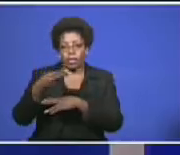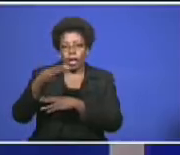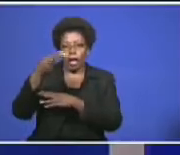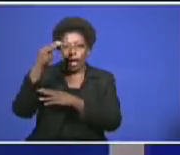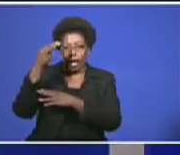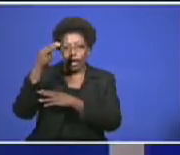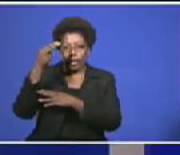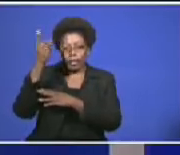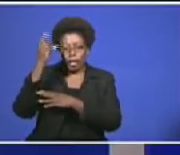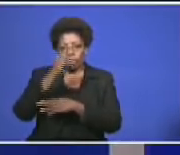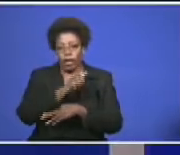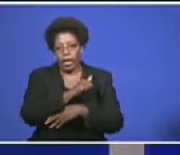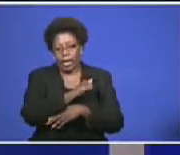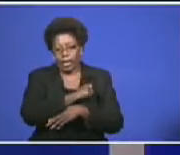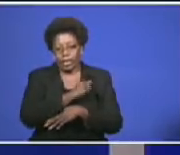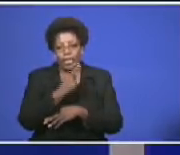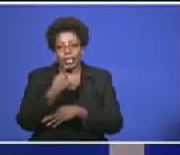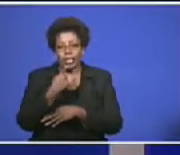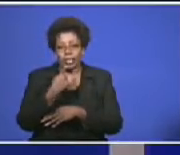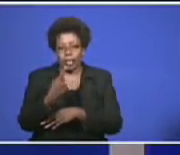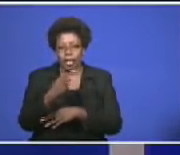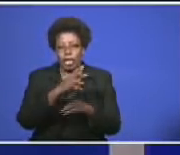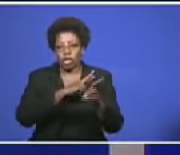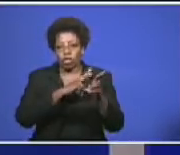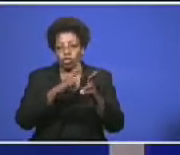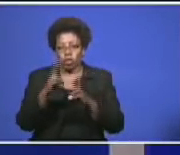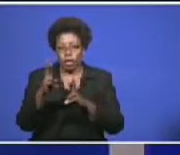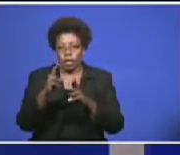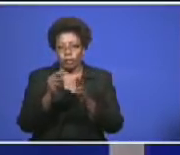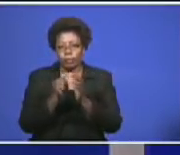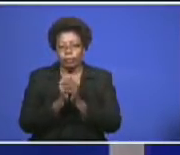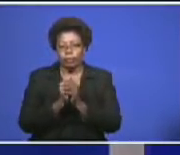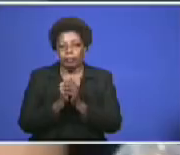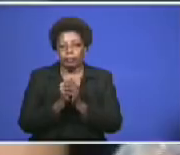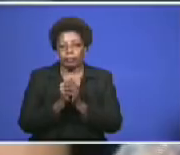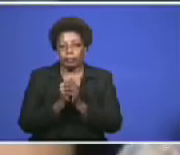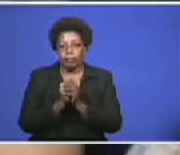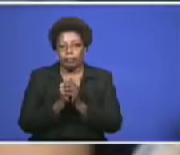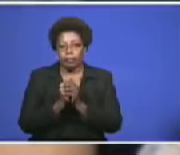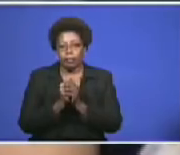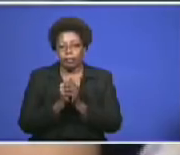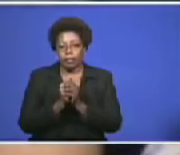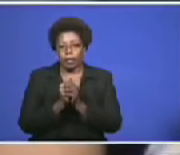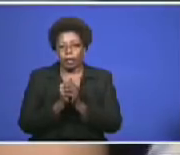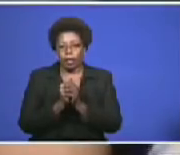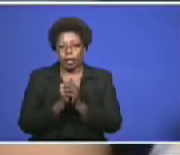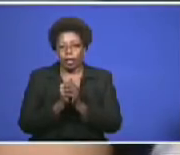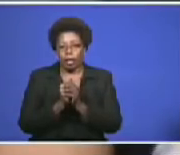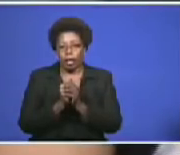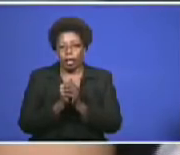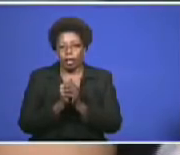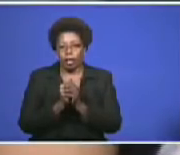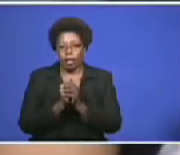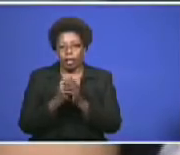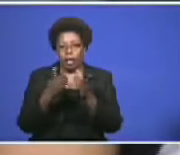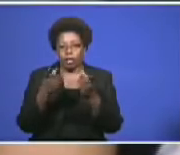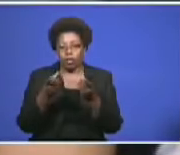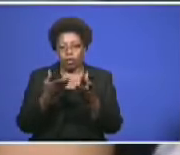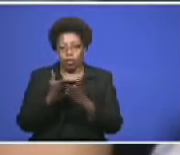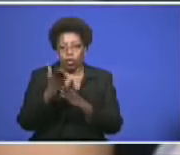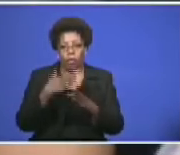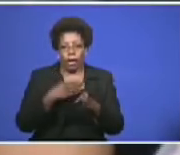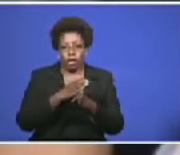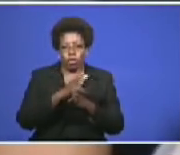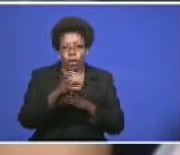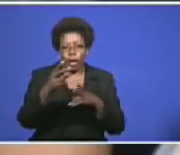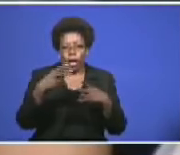Ayton, but he says he is ready for his rookie season. I embrace it a lot. You know, through my career, I will always have